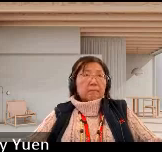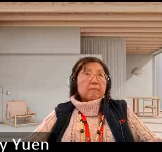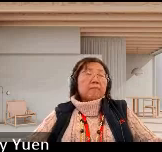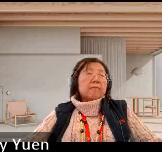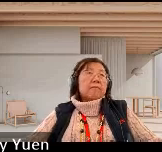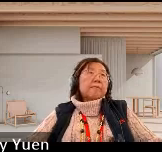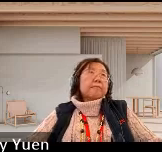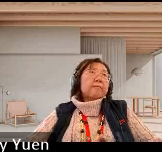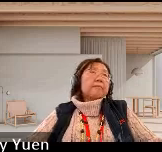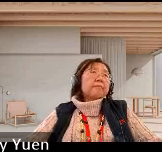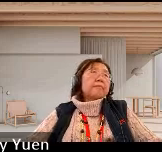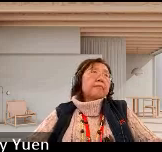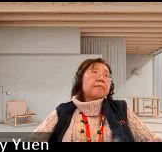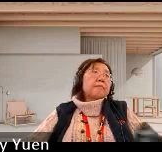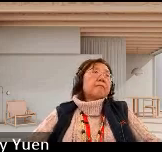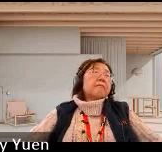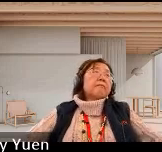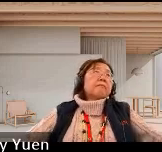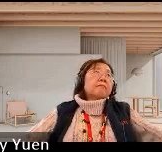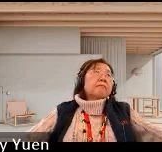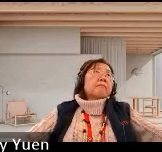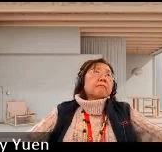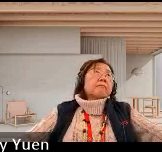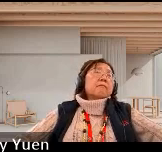And Lucy?